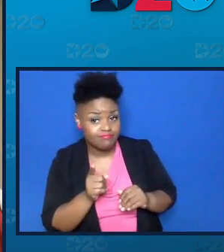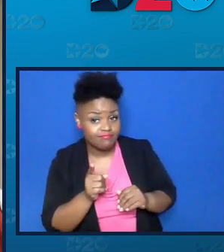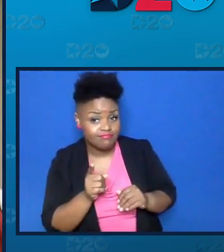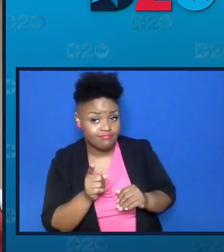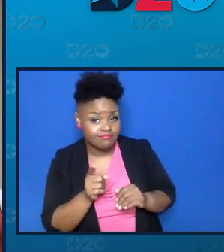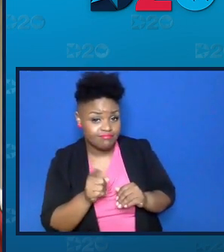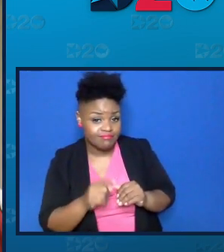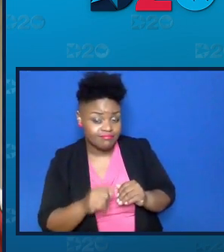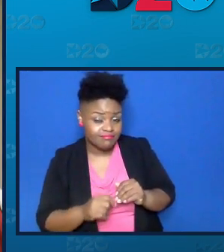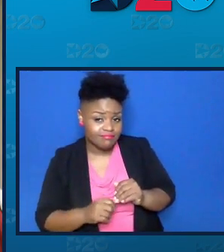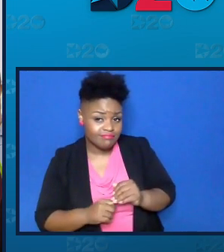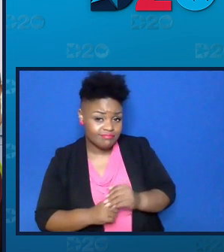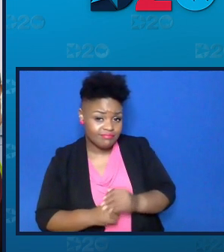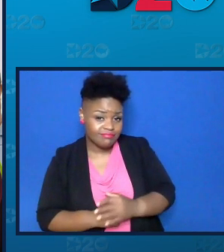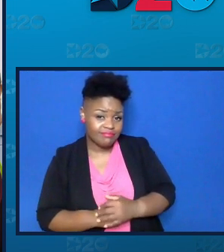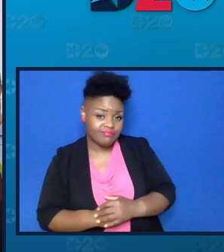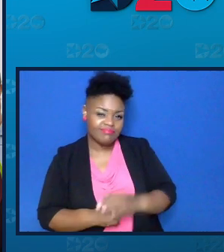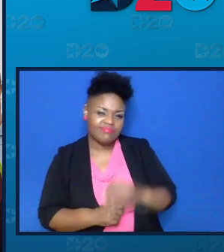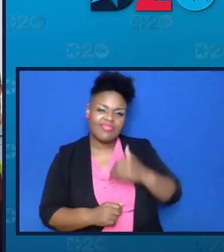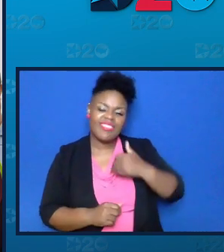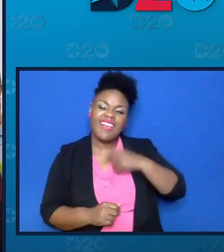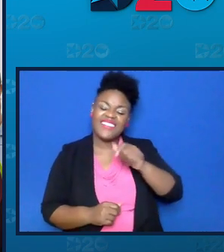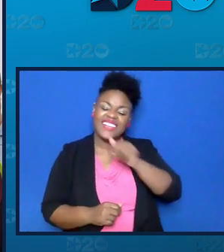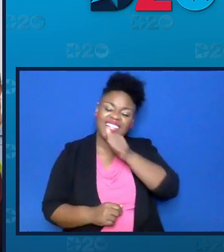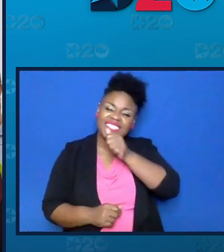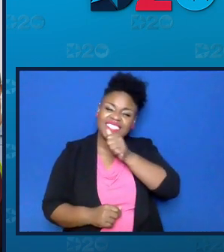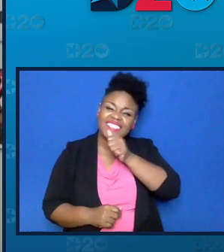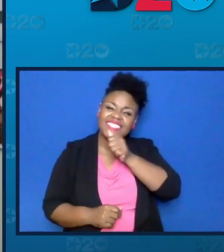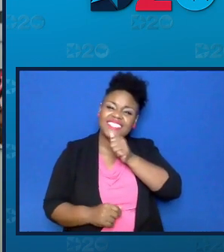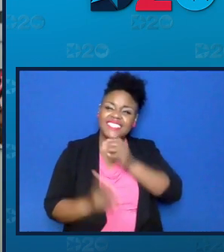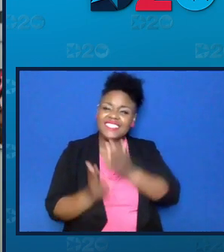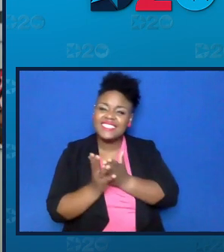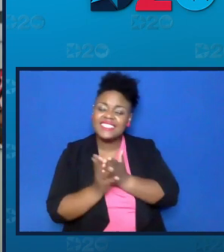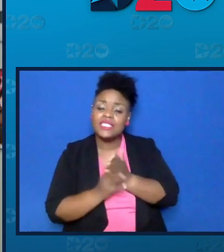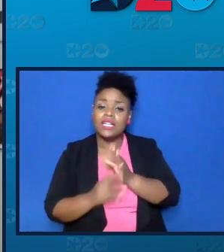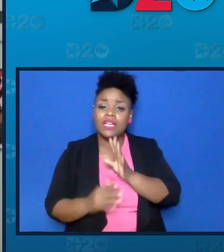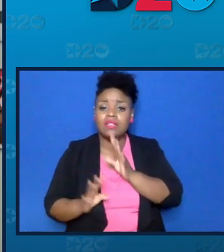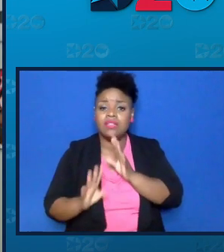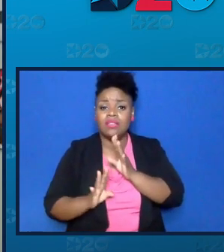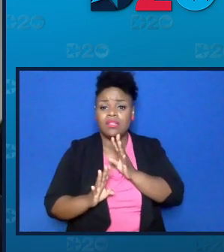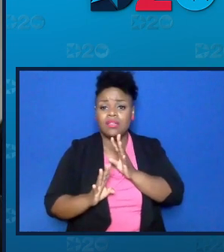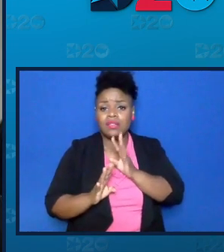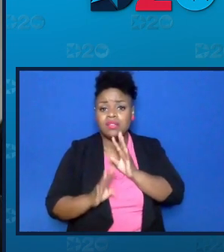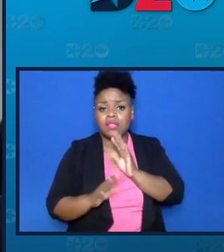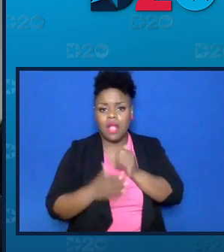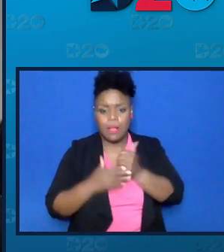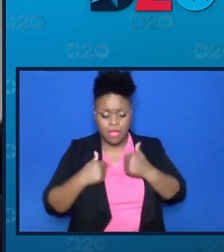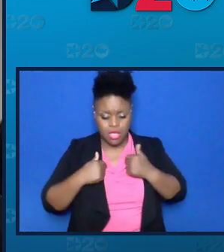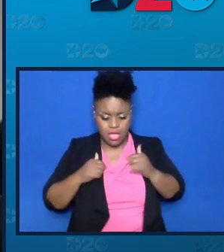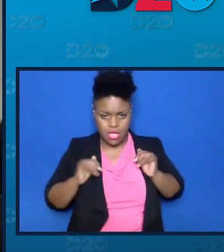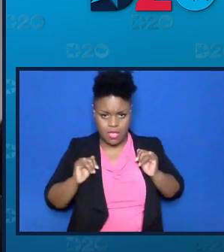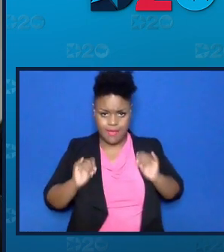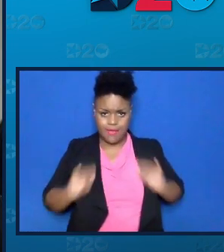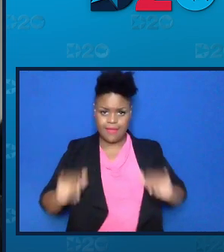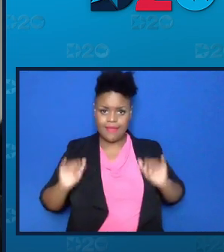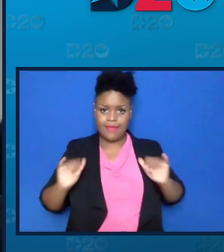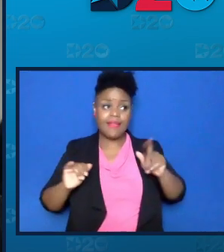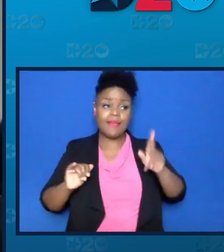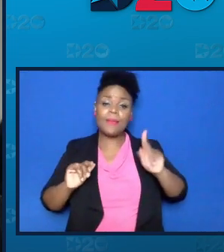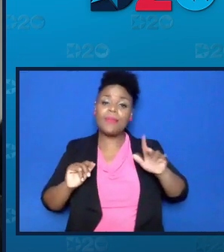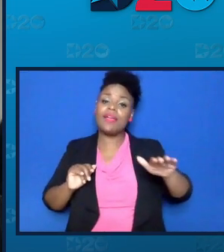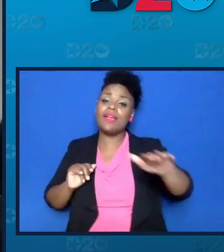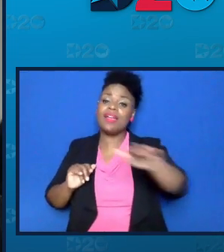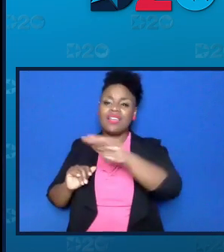From having to deal with stuttering, it gave me insight into other people's pain, other people's suffering.